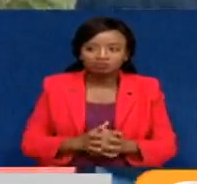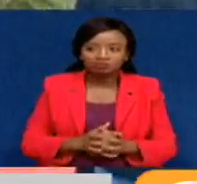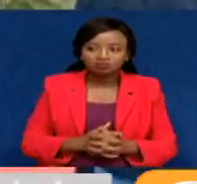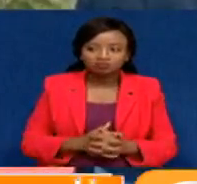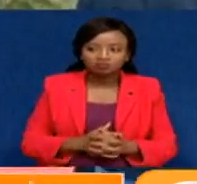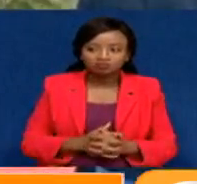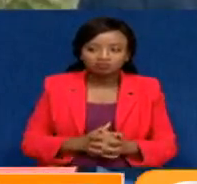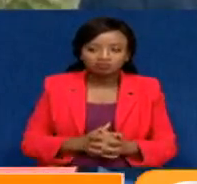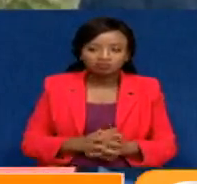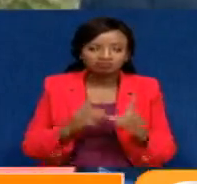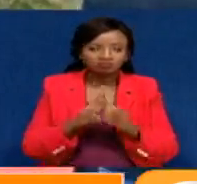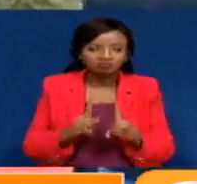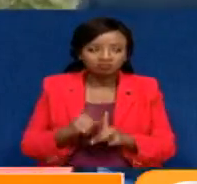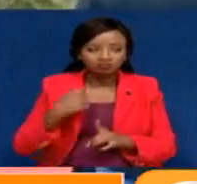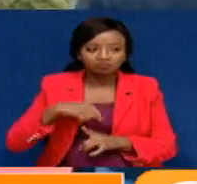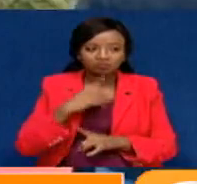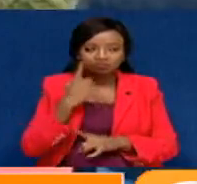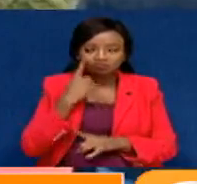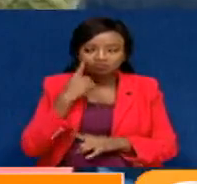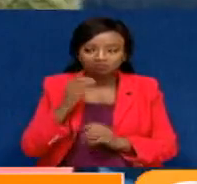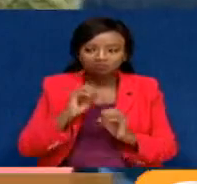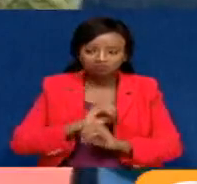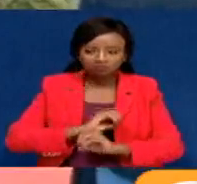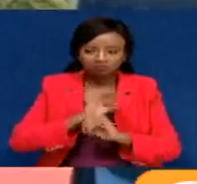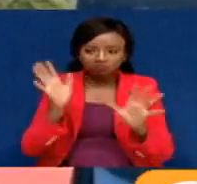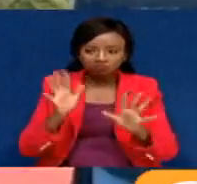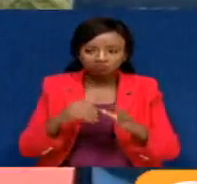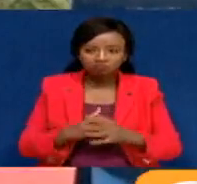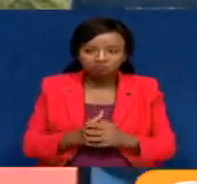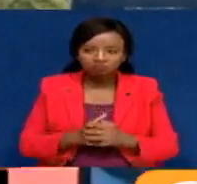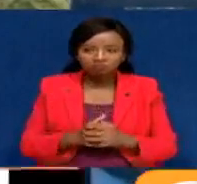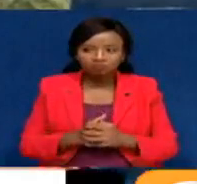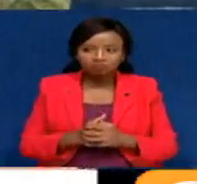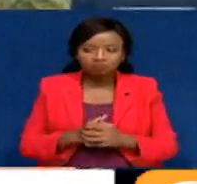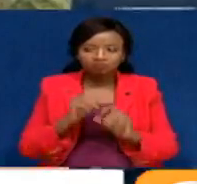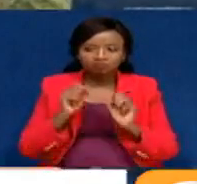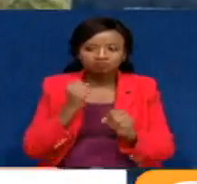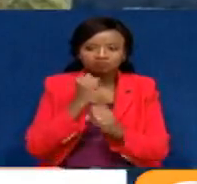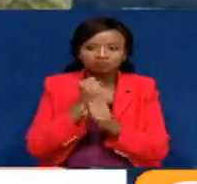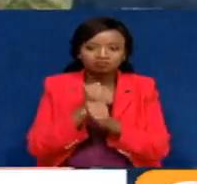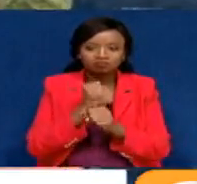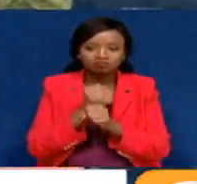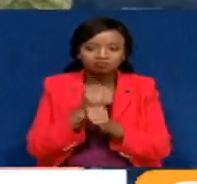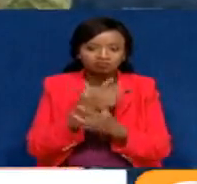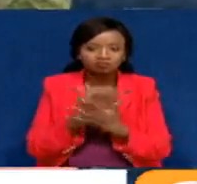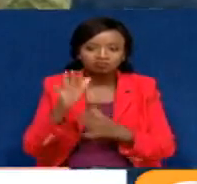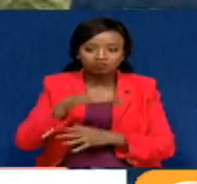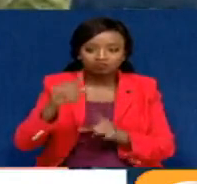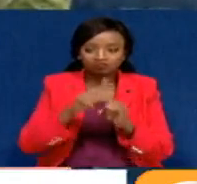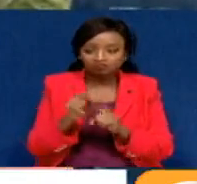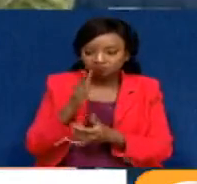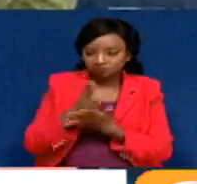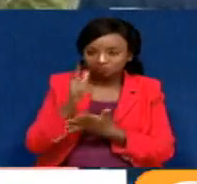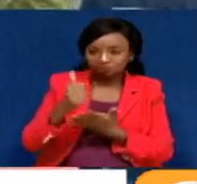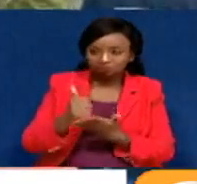is work is a thing we do that we can be done from anywhere. And so obviously that has helped to accelerate